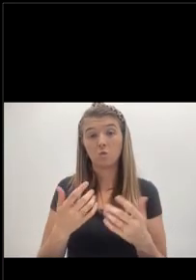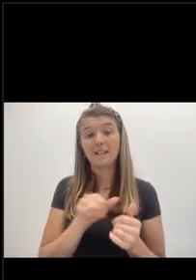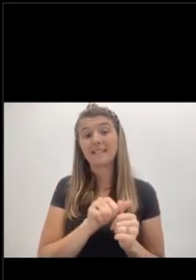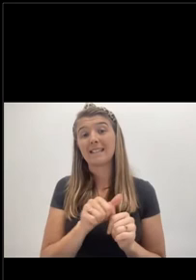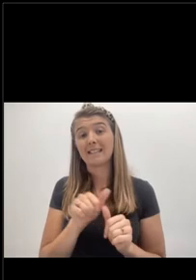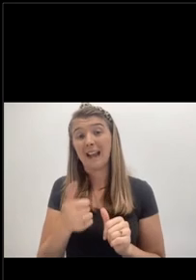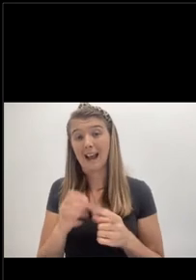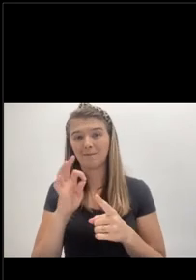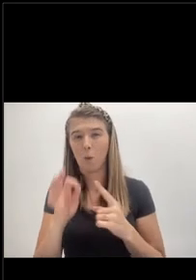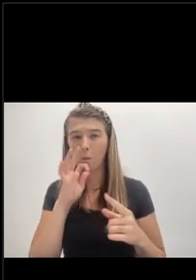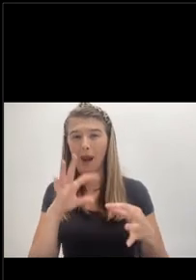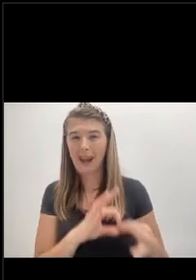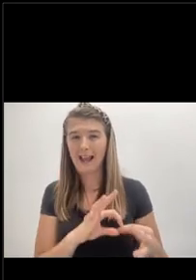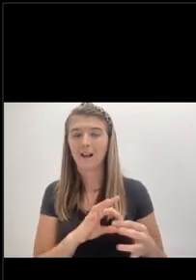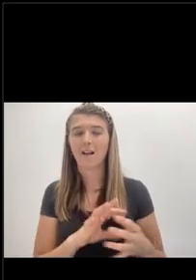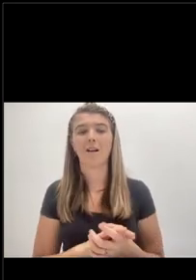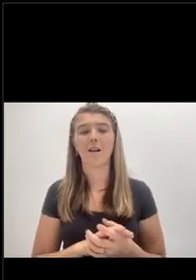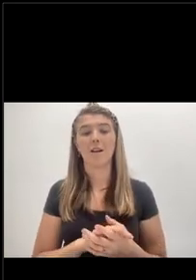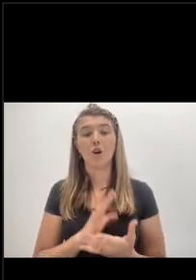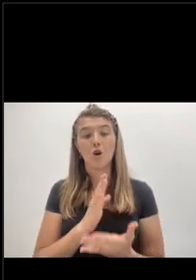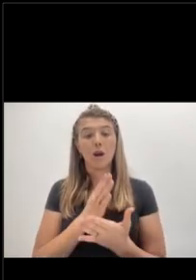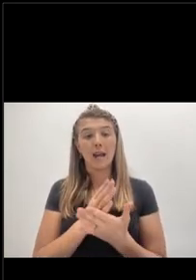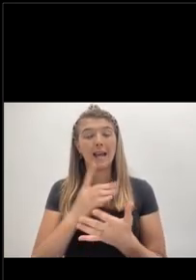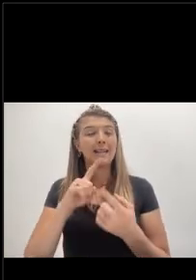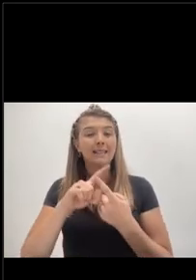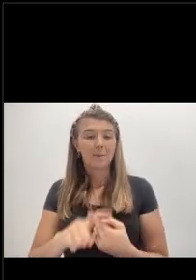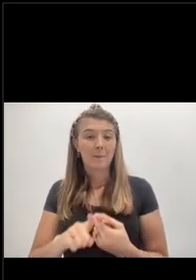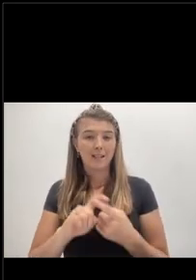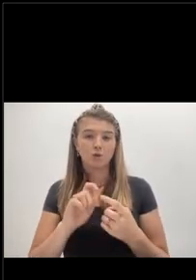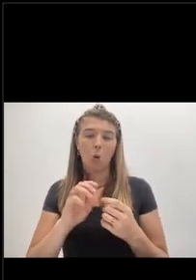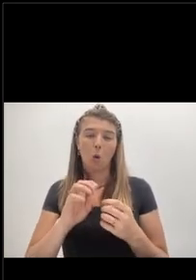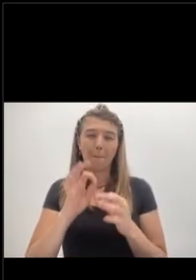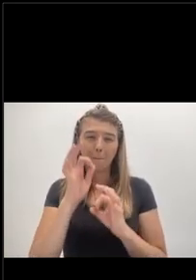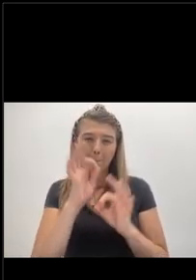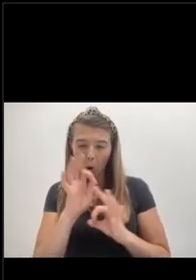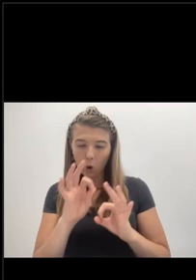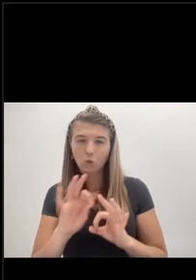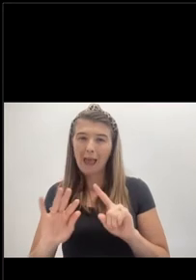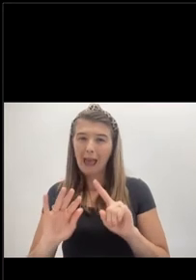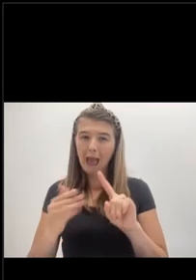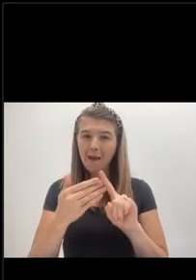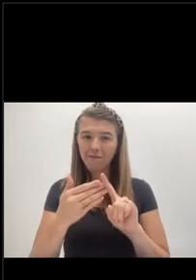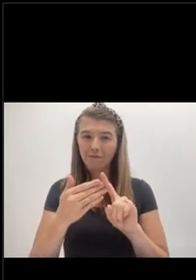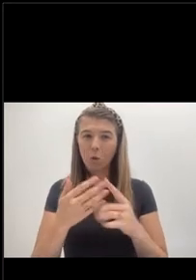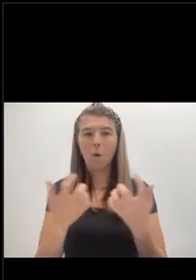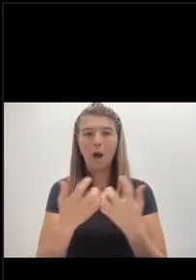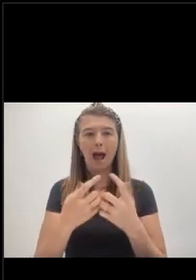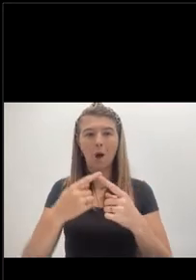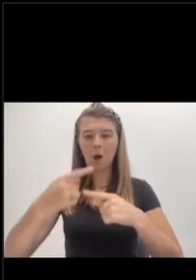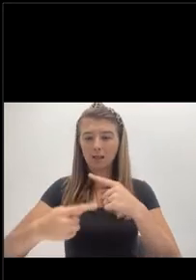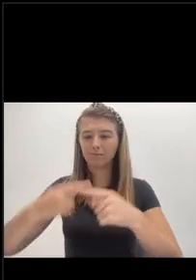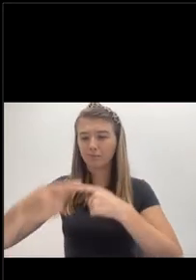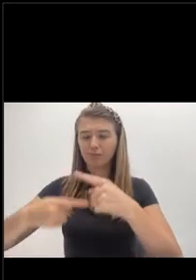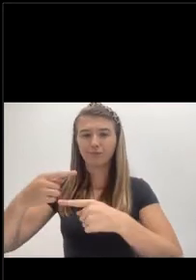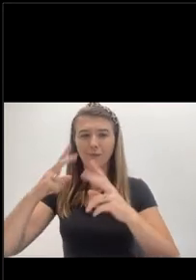point, because it depends a lot on what molecules you aim at, how your life cycle analysis will